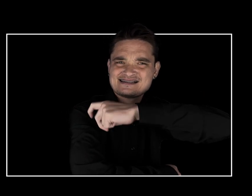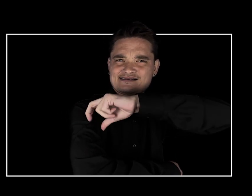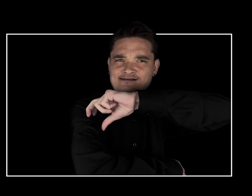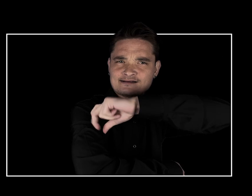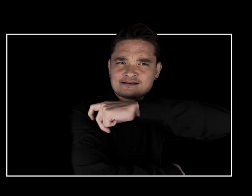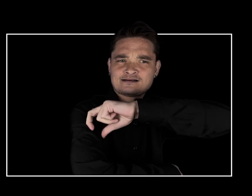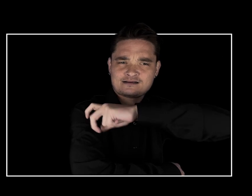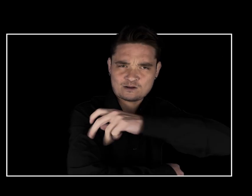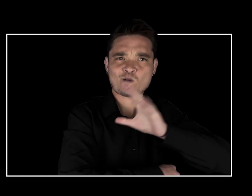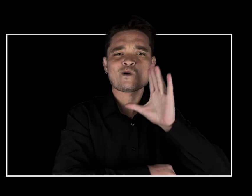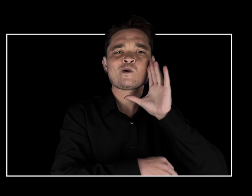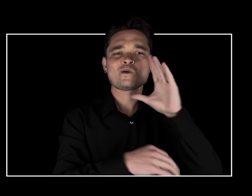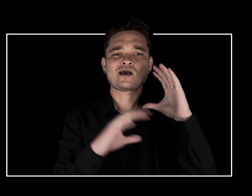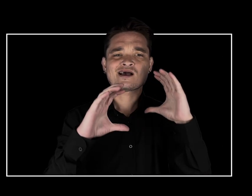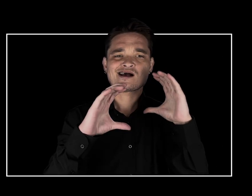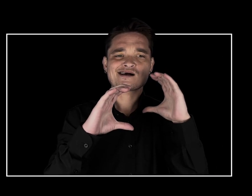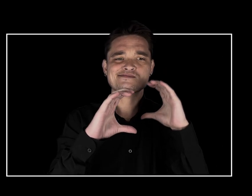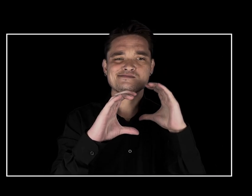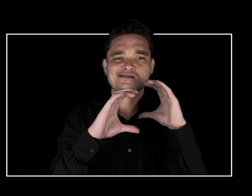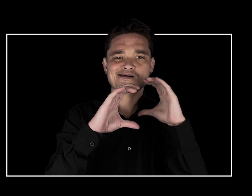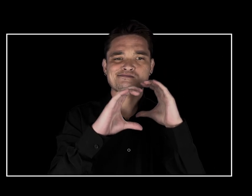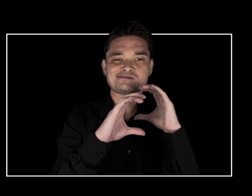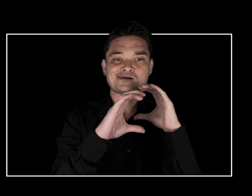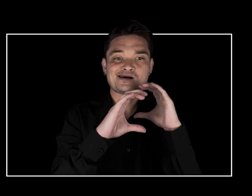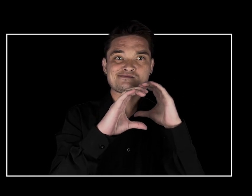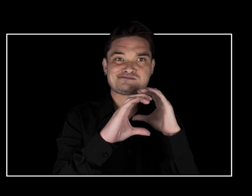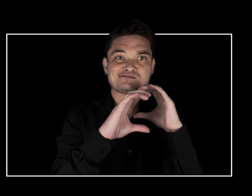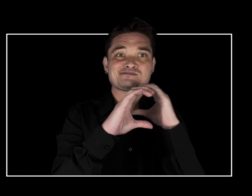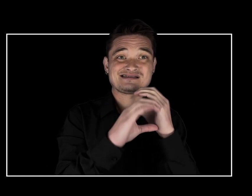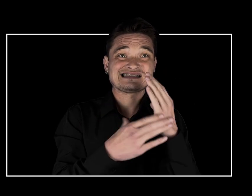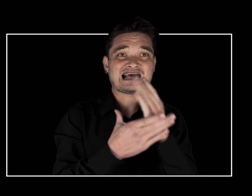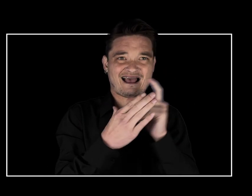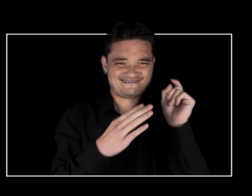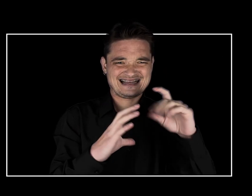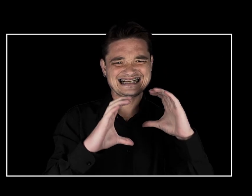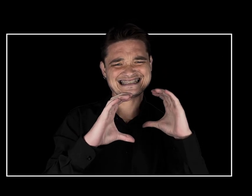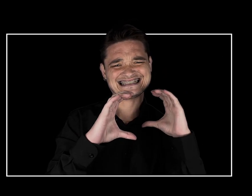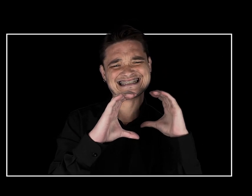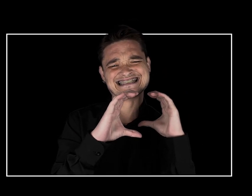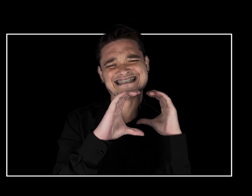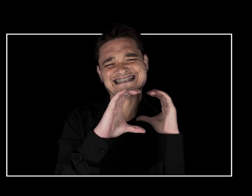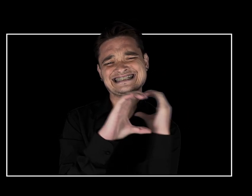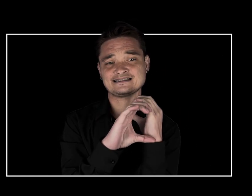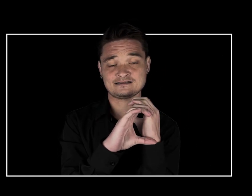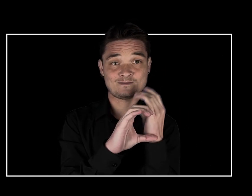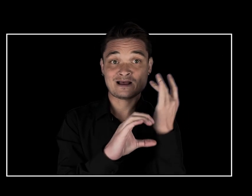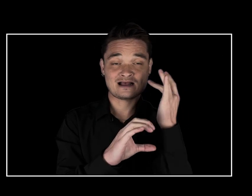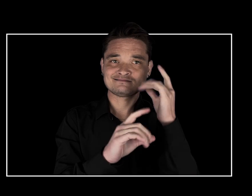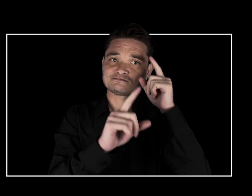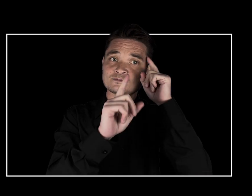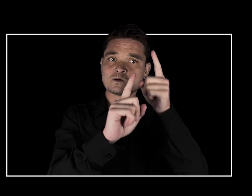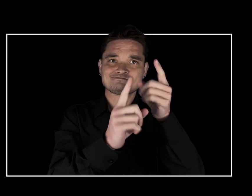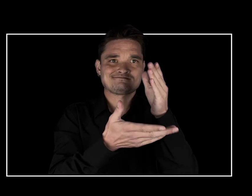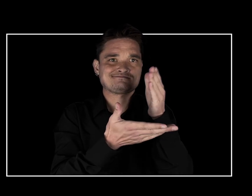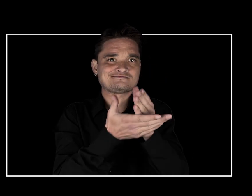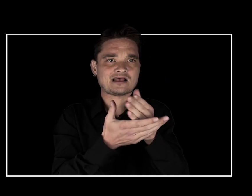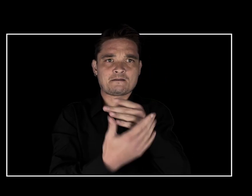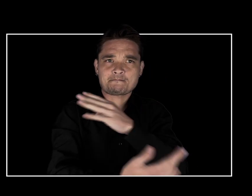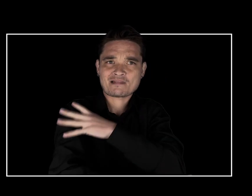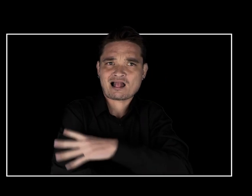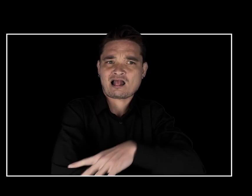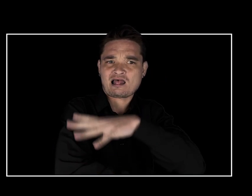stops. The tourniquet may need to be tightened more than expected to stop the bleeding and will cause pain for the